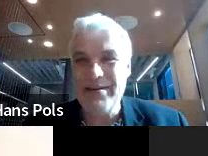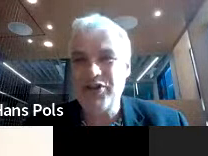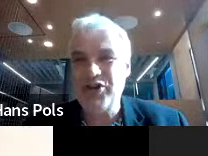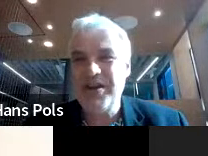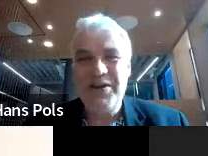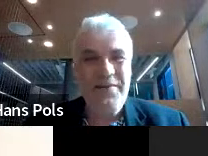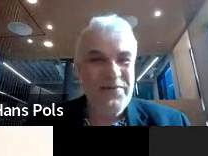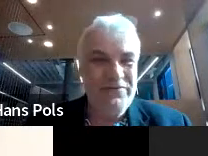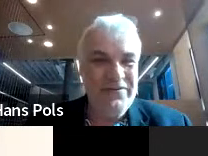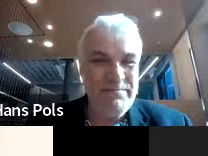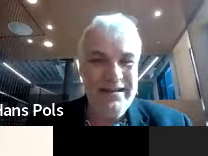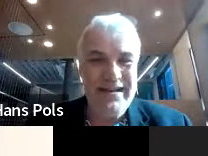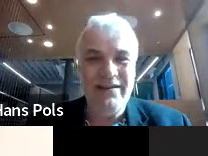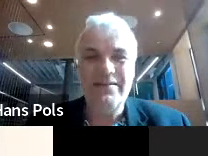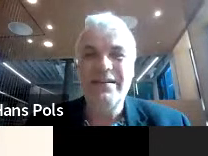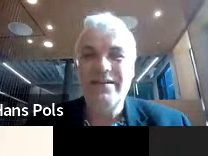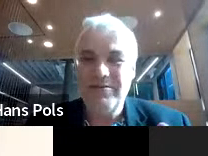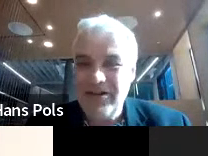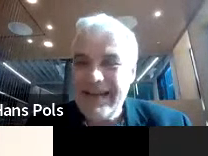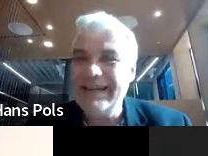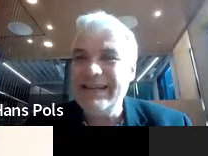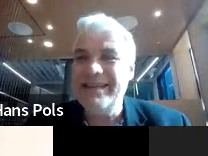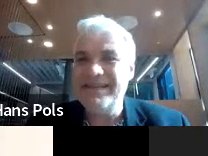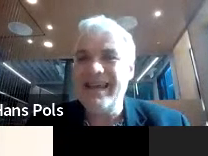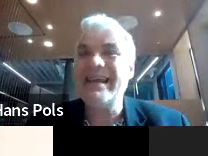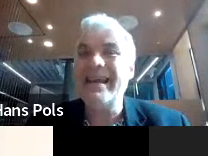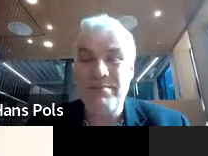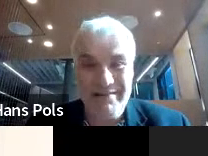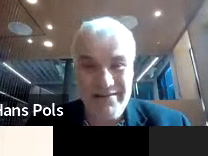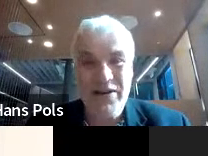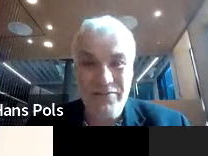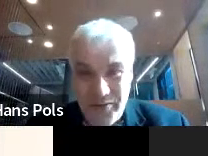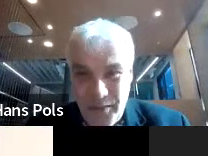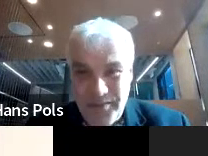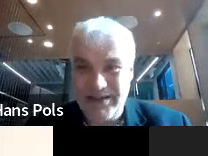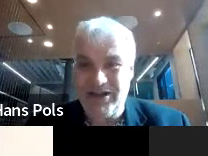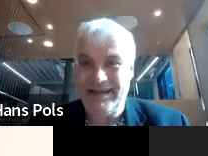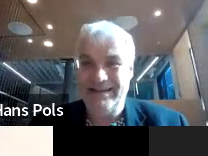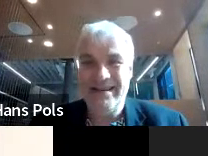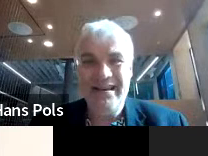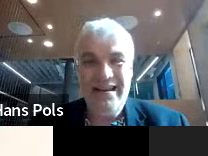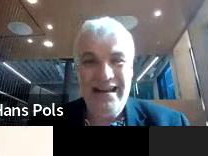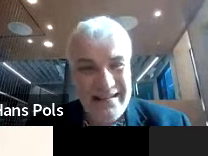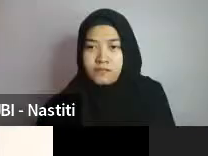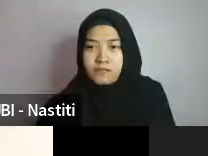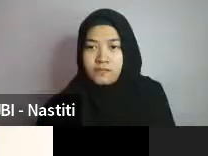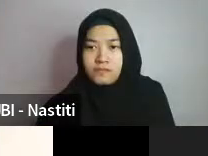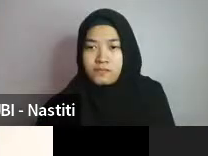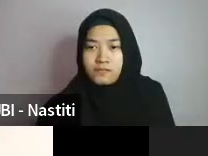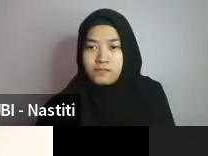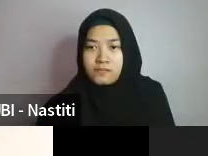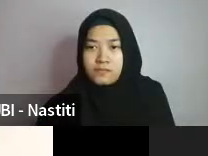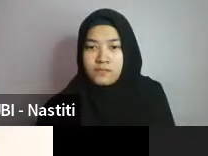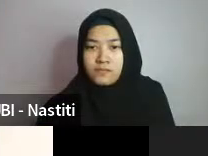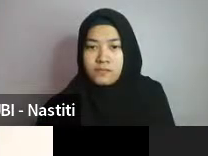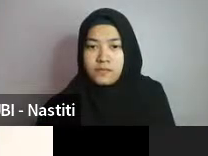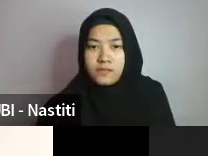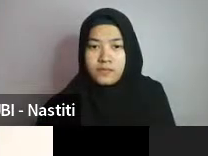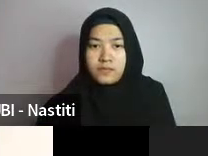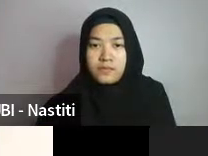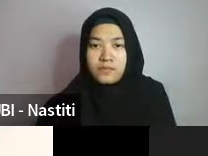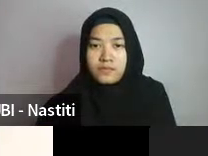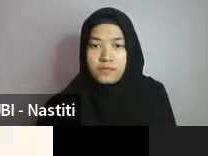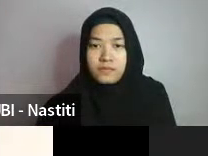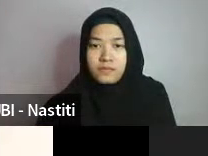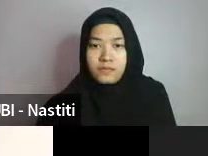can see an image of Philippe Pinel freeing the insane in Paris from their chains. And you can see that the insane in this